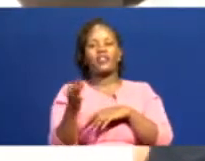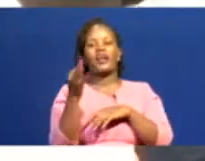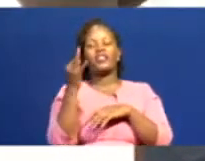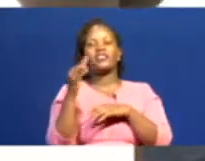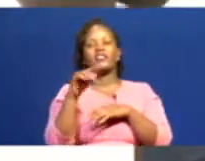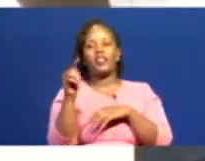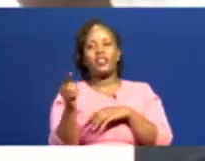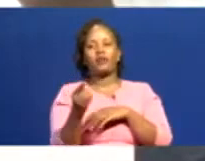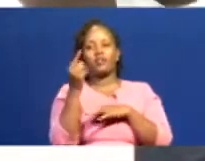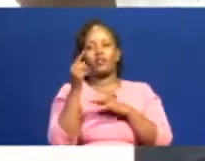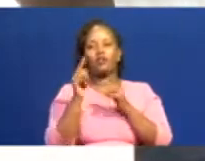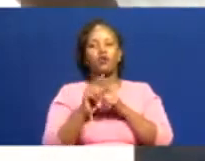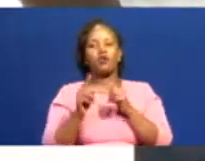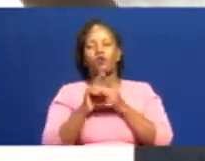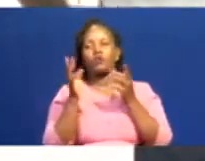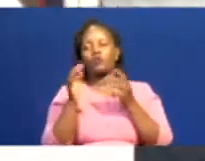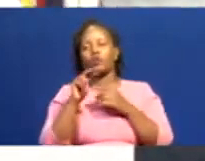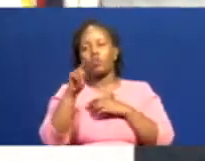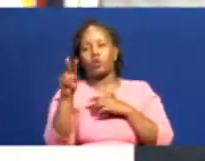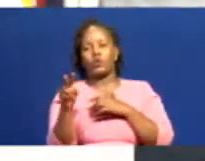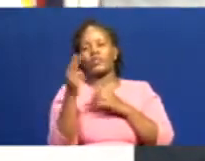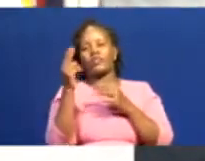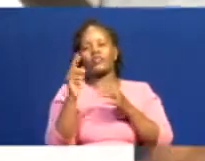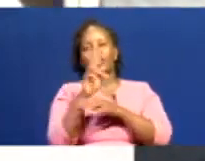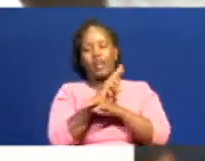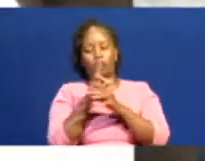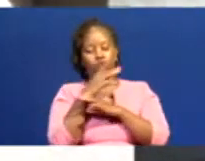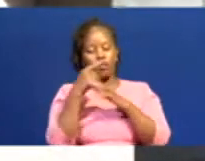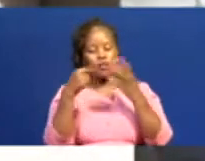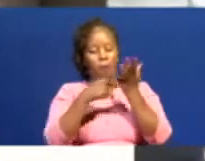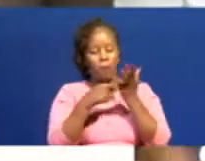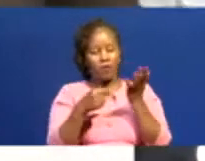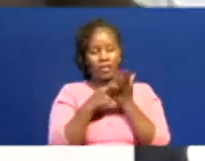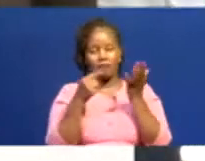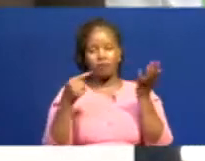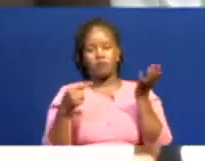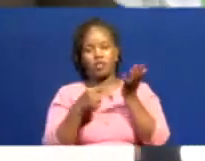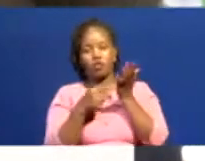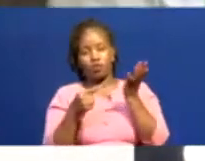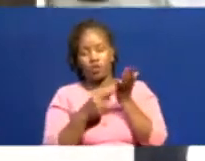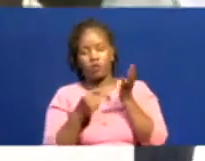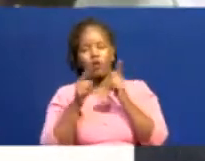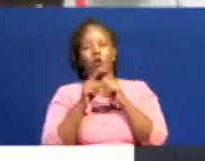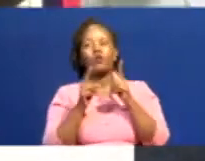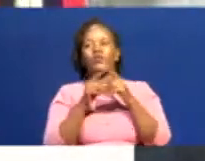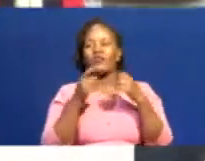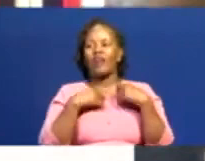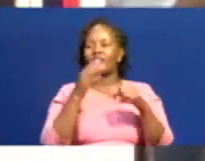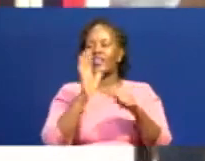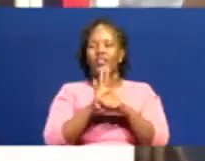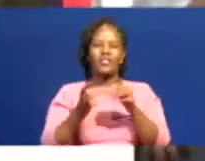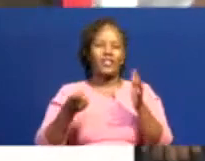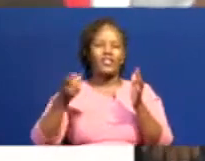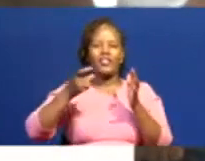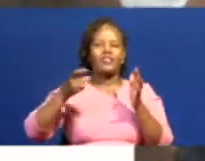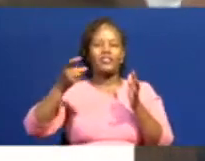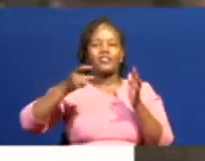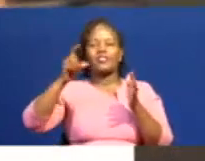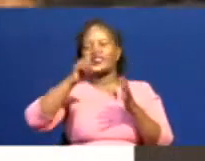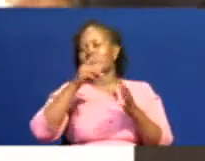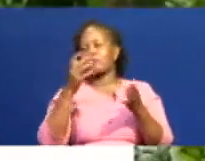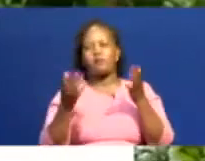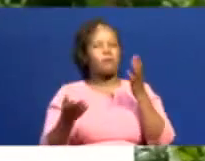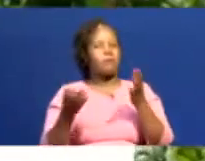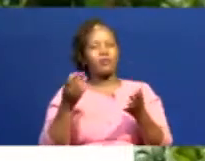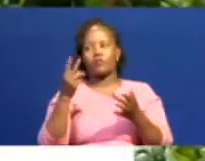200,000 of those actually adopting modern technologies, and we have seen increased income of maybe